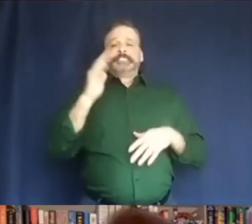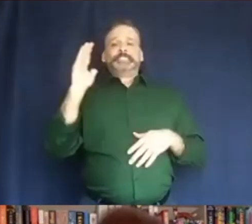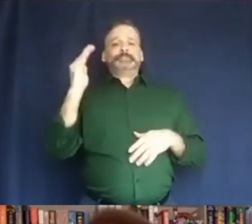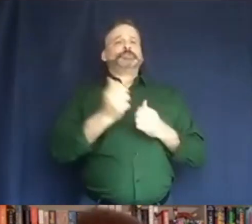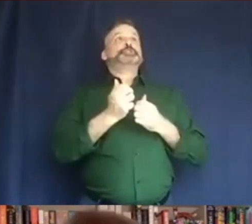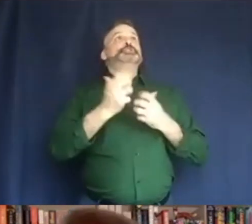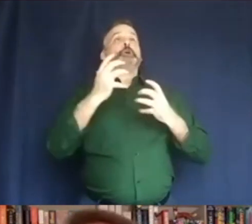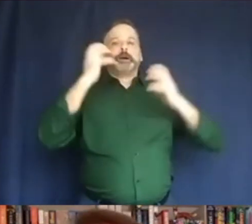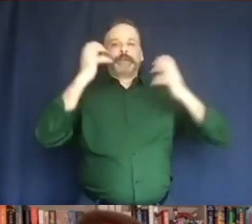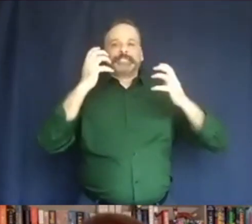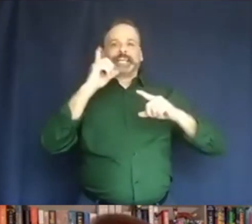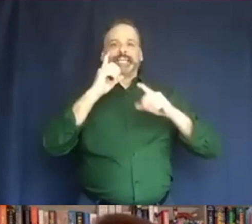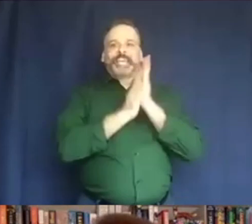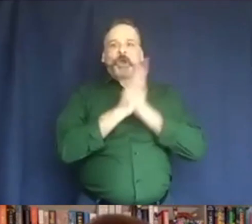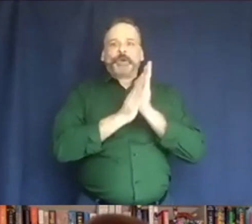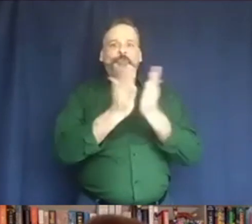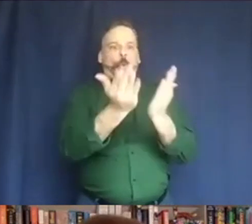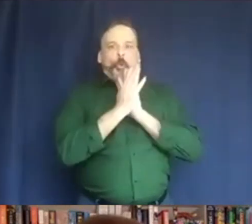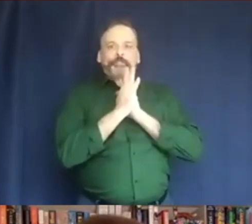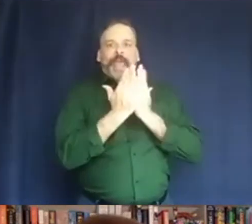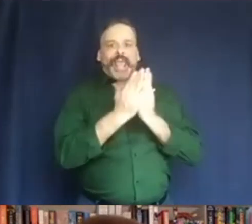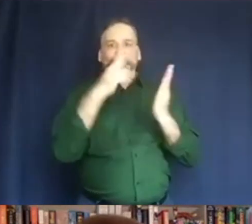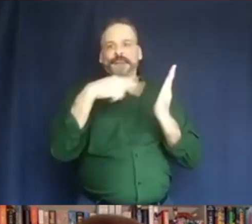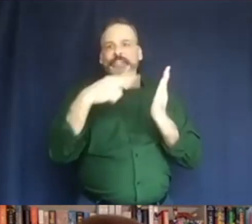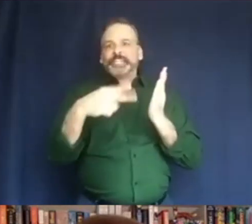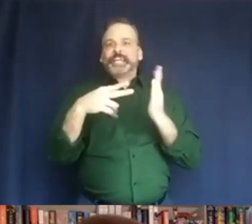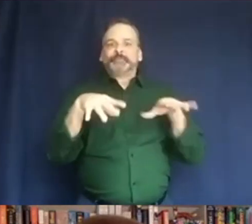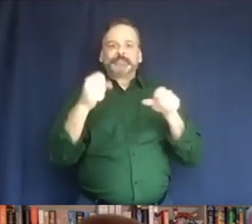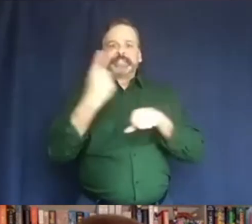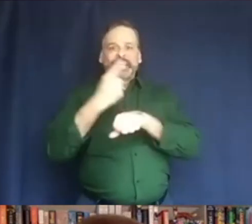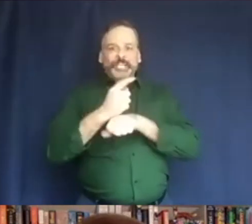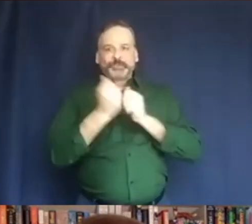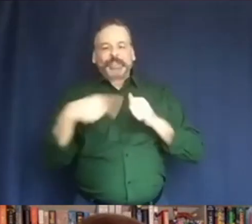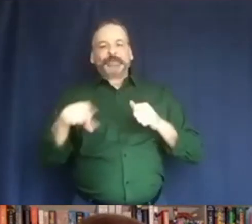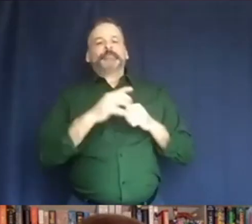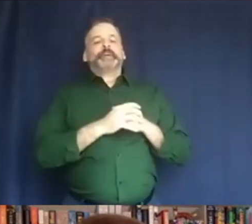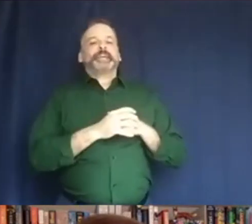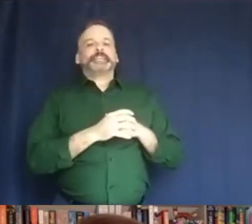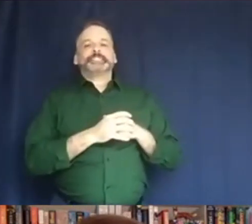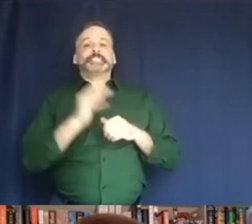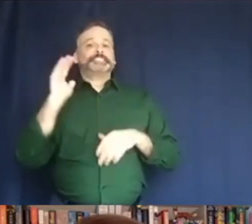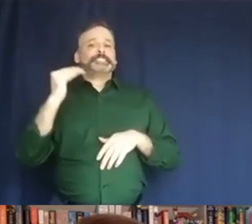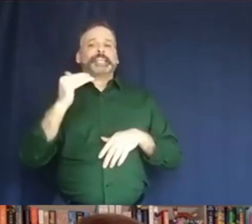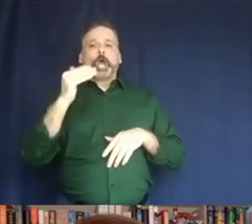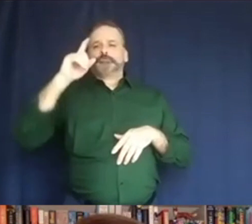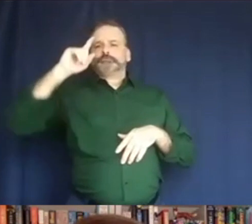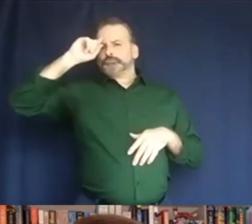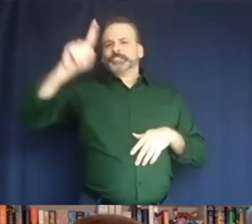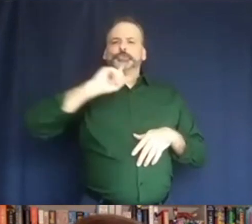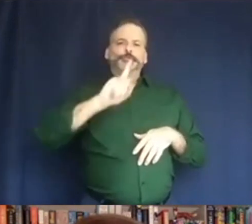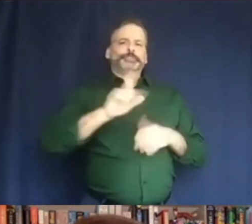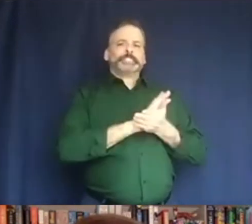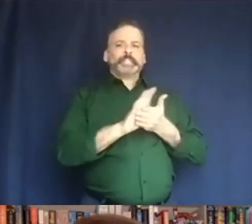my hands and read them and just spend days with them. And like, they just sound brilliant. So it's really lovely to have